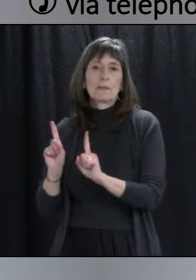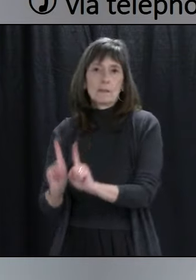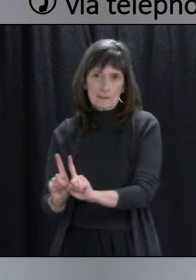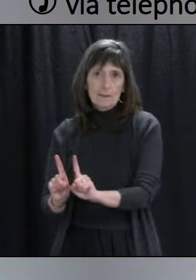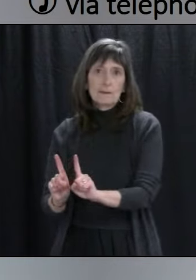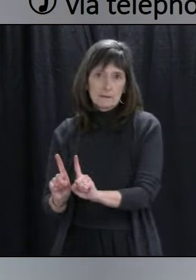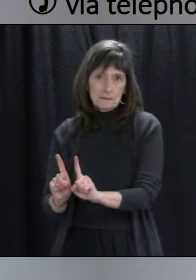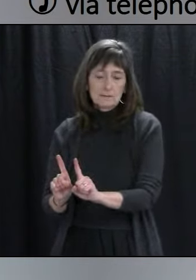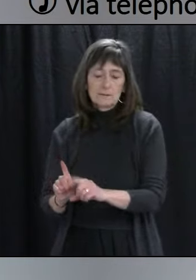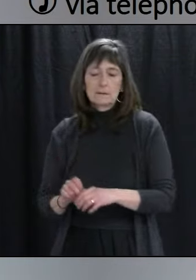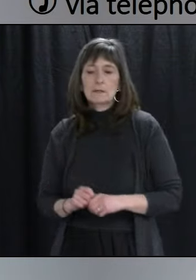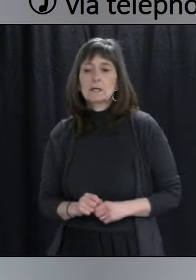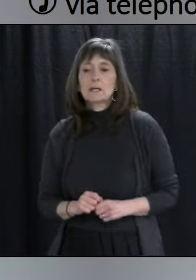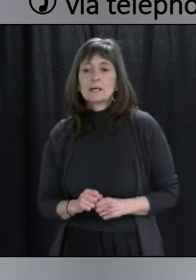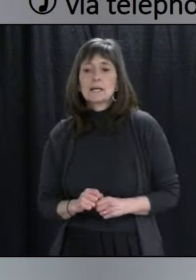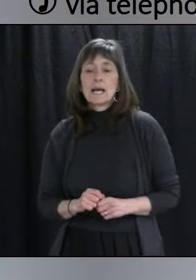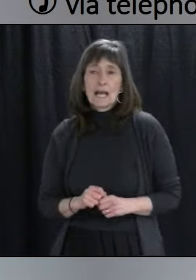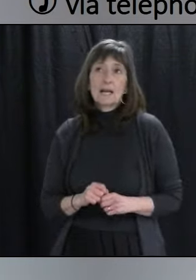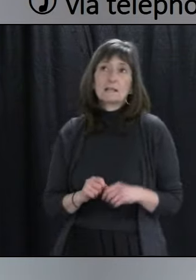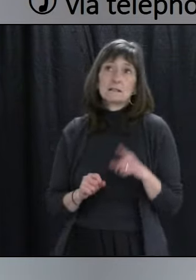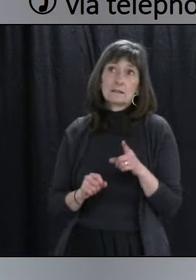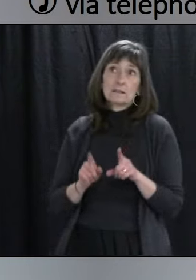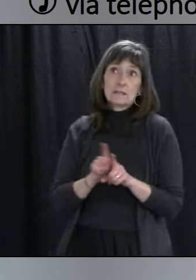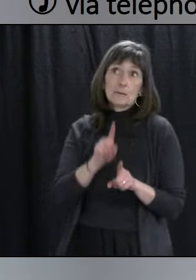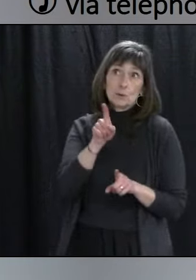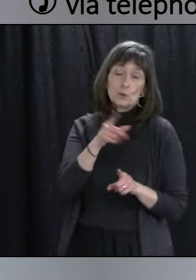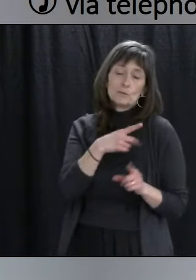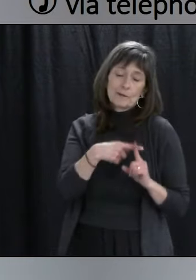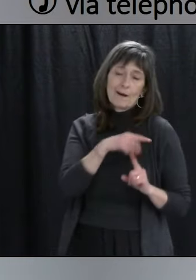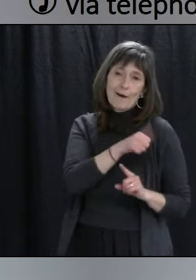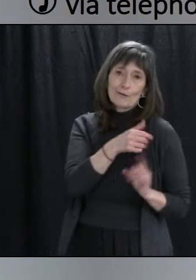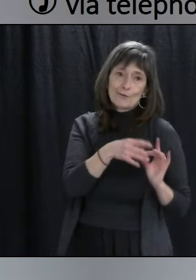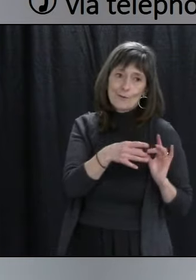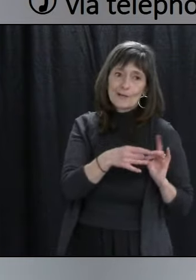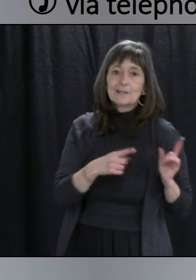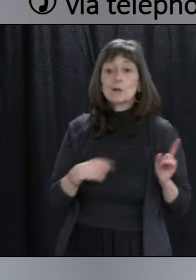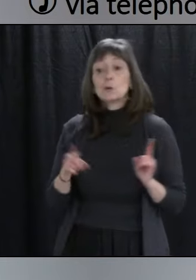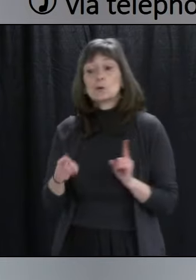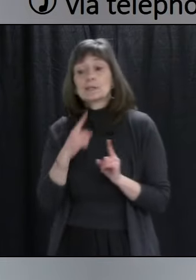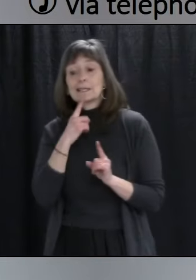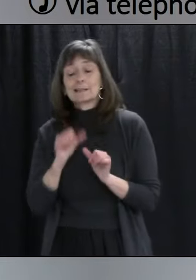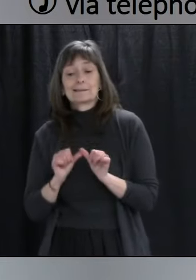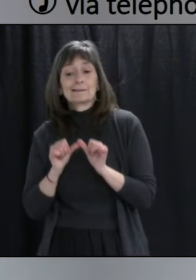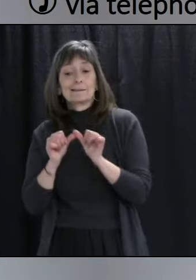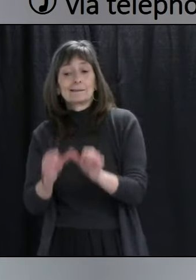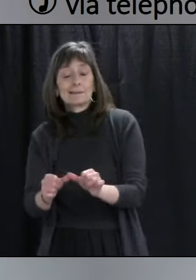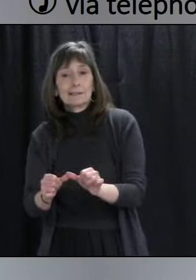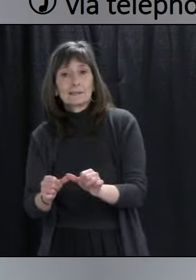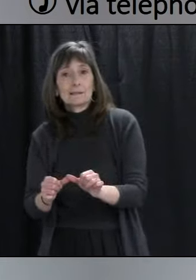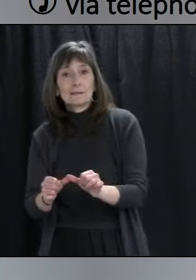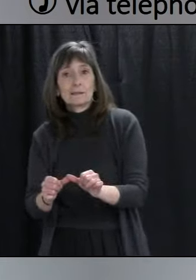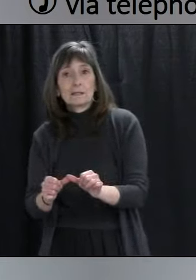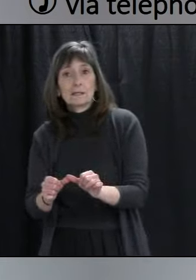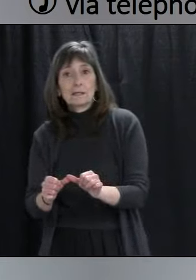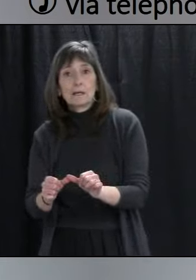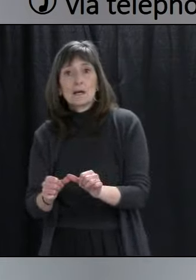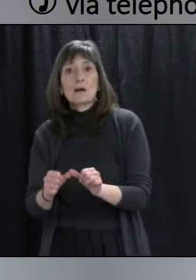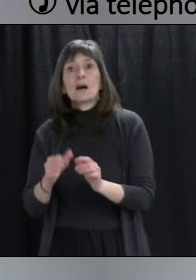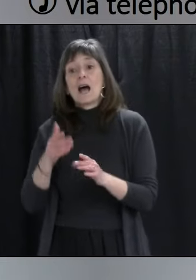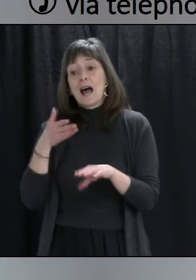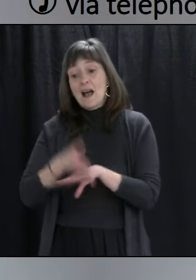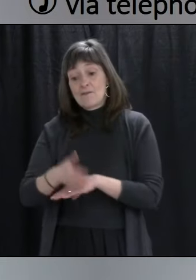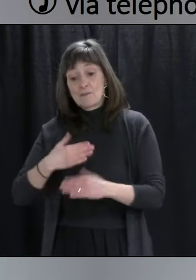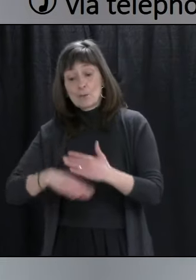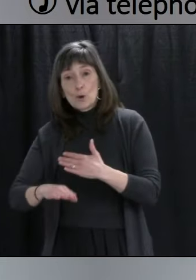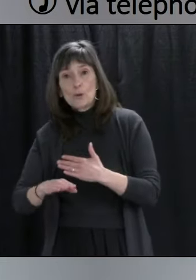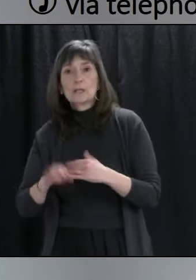have, in the light of your comments and others, extended that period to allow for some bonding for a few hours